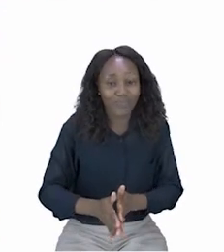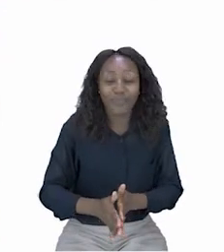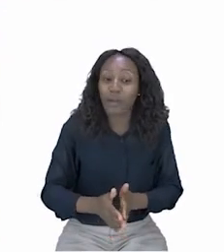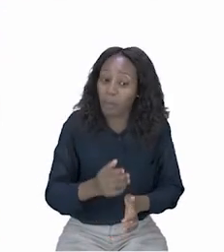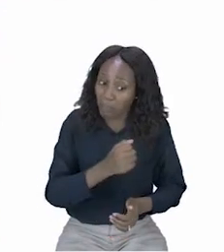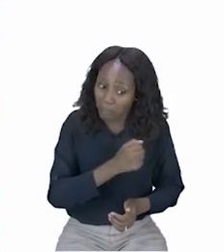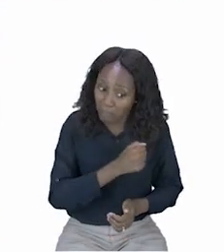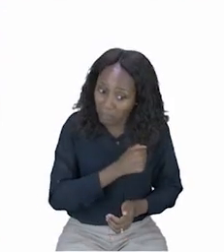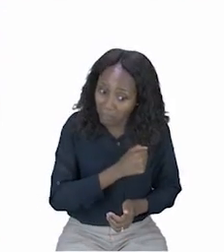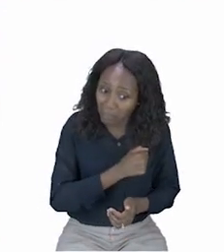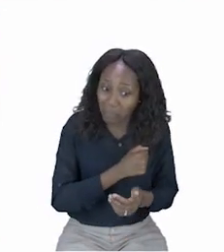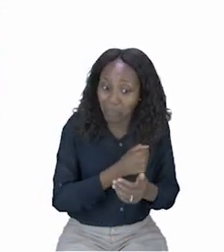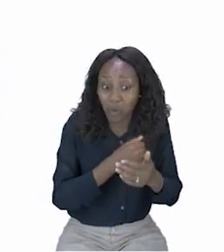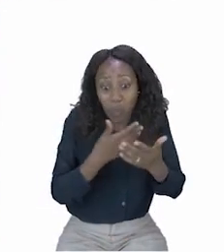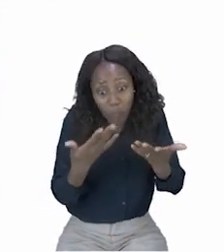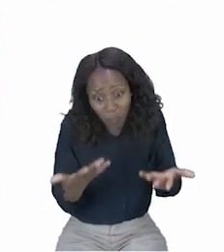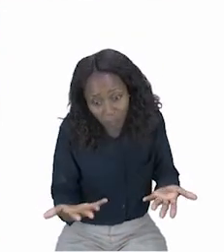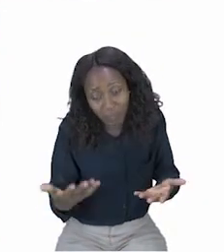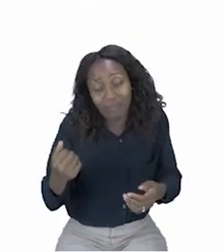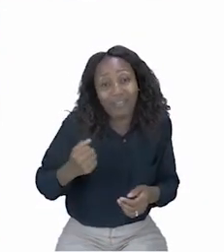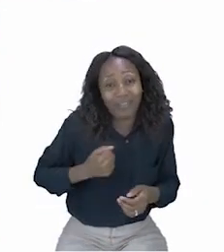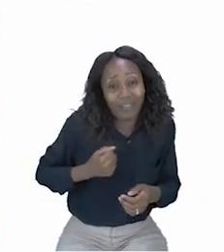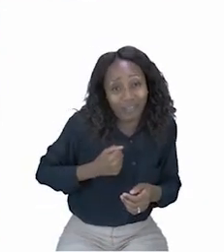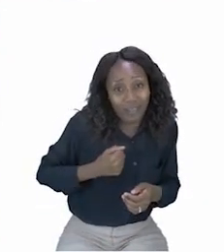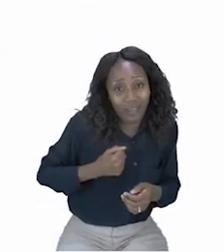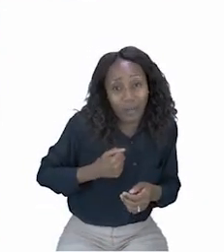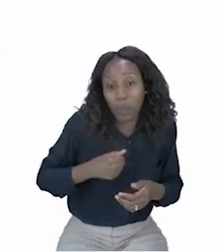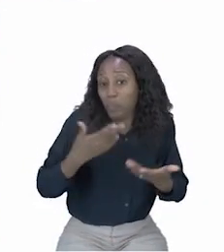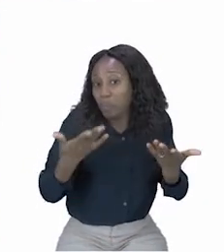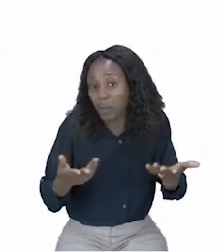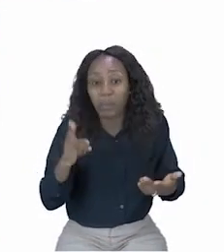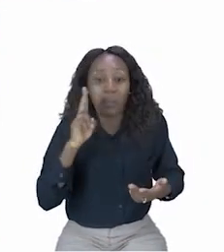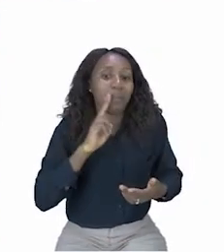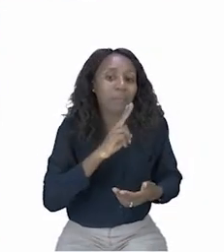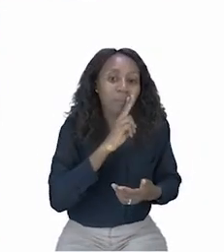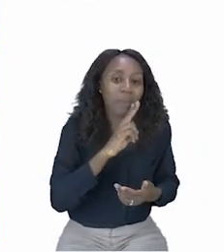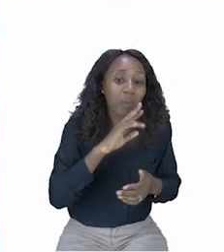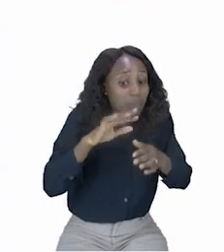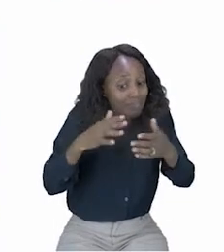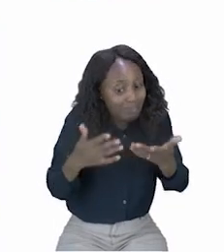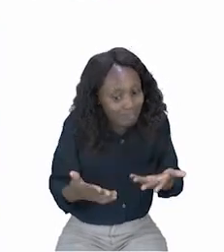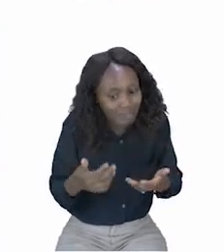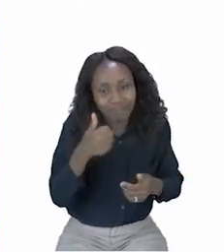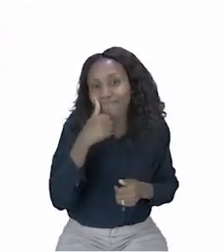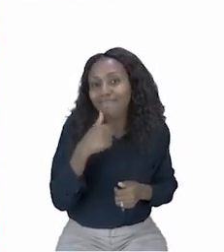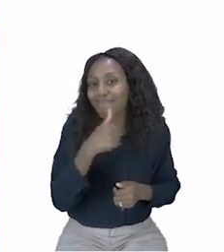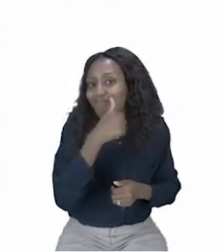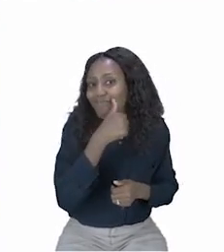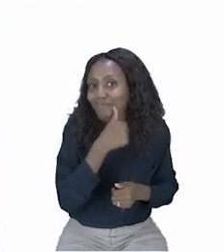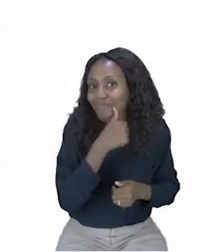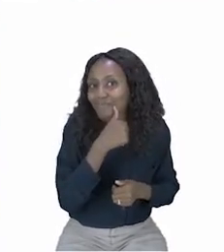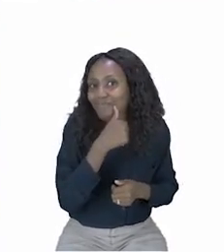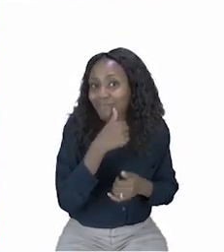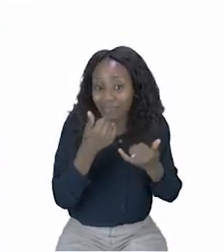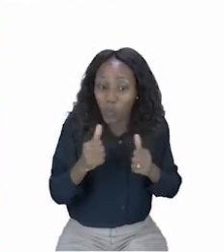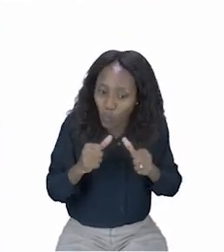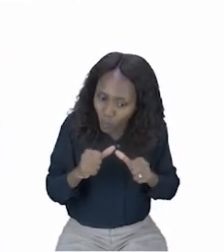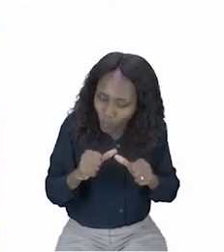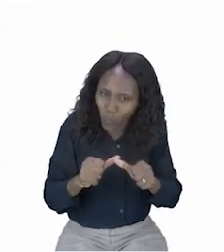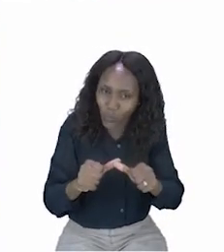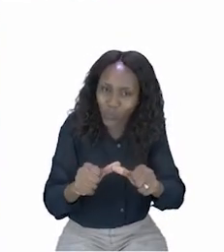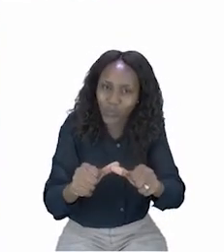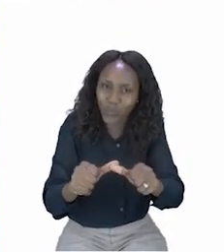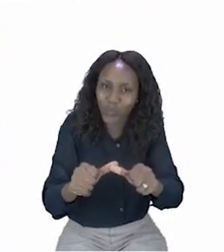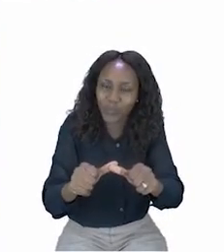mother, father, uncle, or aunt. Let's now move on to the